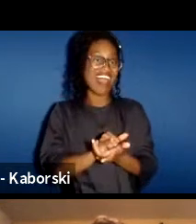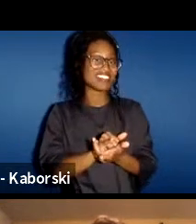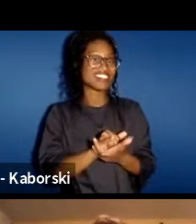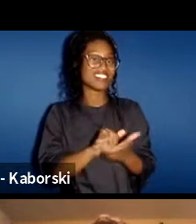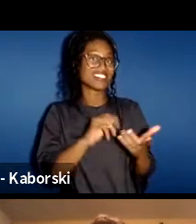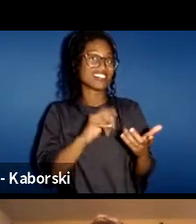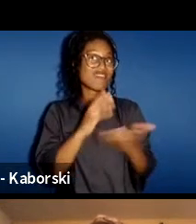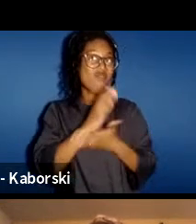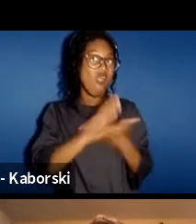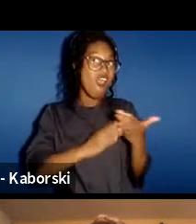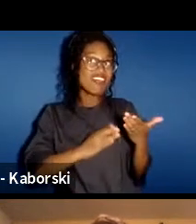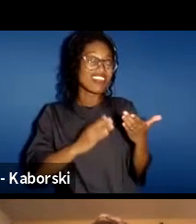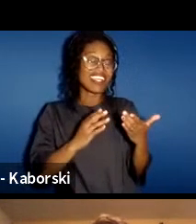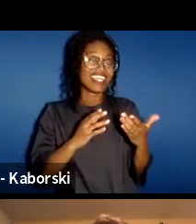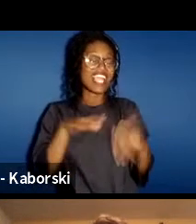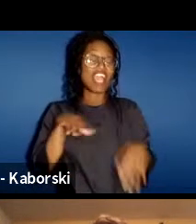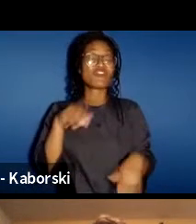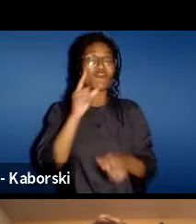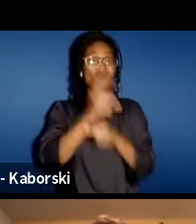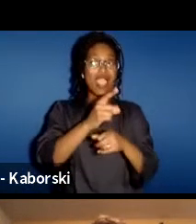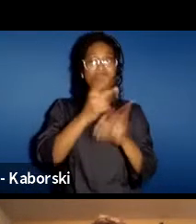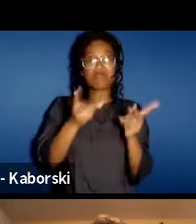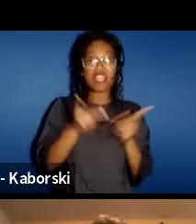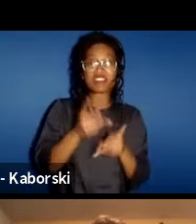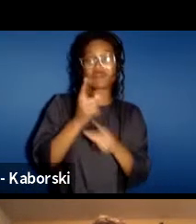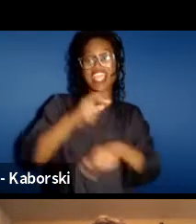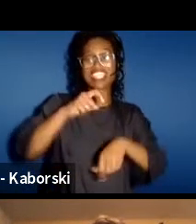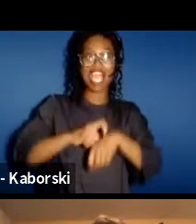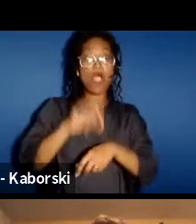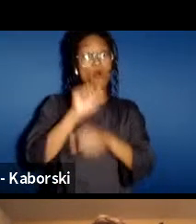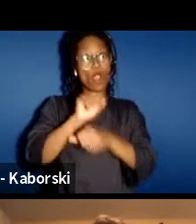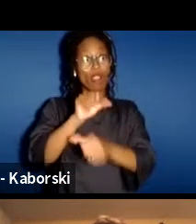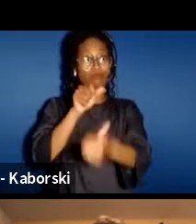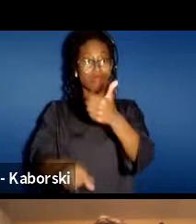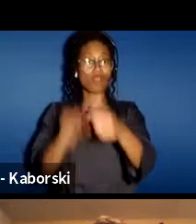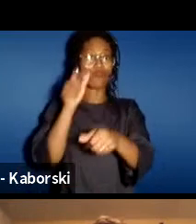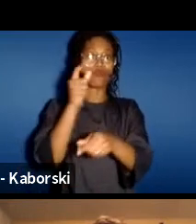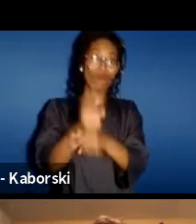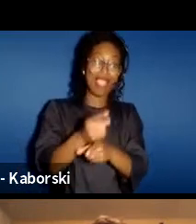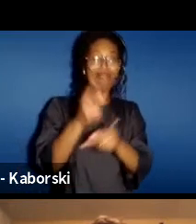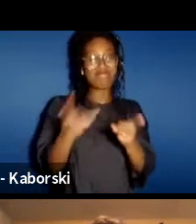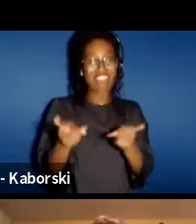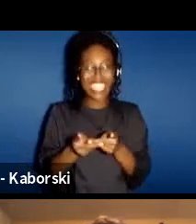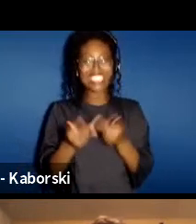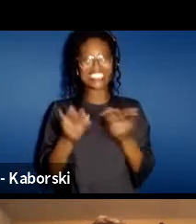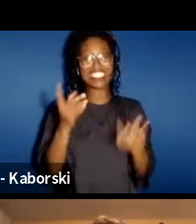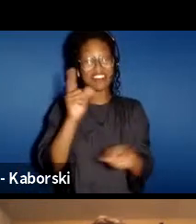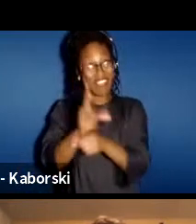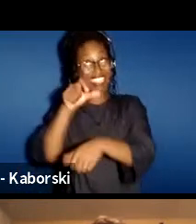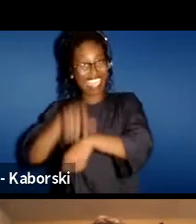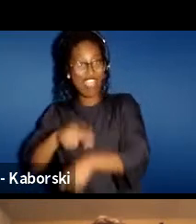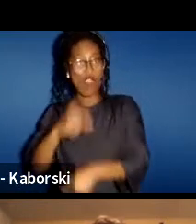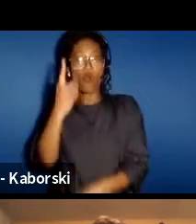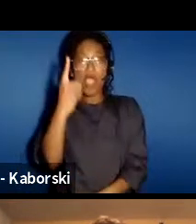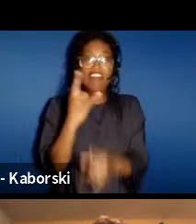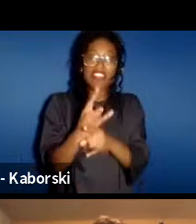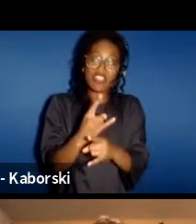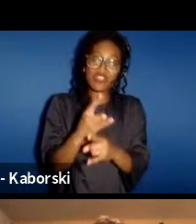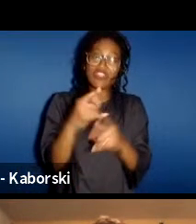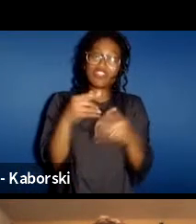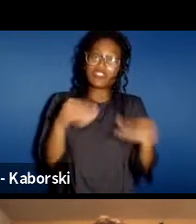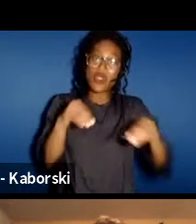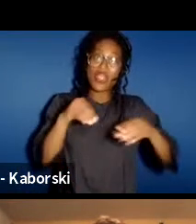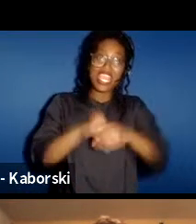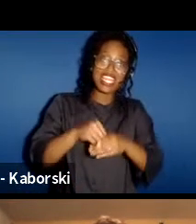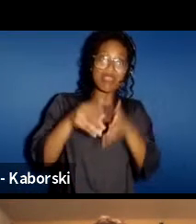partly very much being at the right place at the right time, working for the right person at the right time. I worked at the one liquor store in America, in a great whiskey